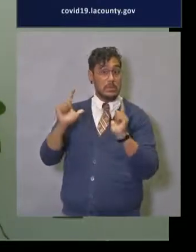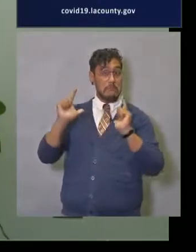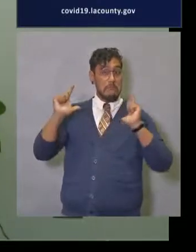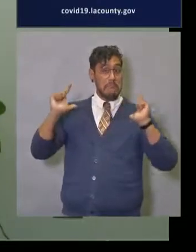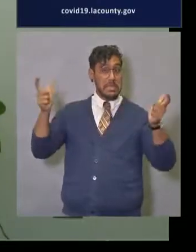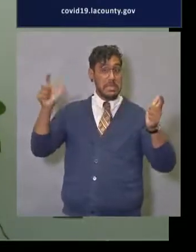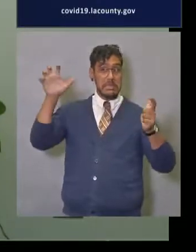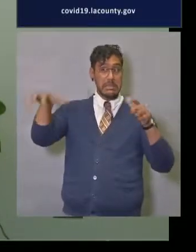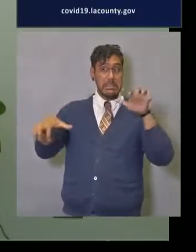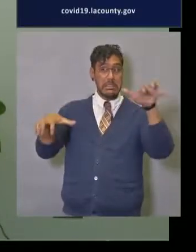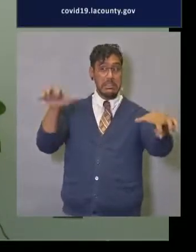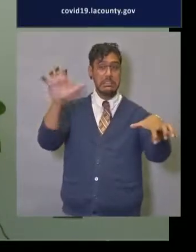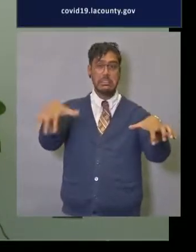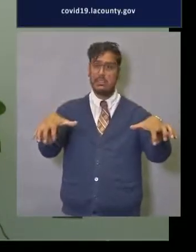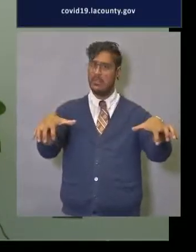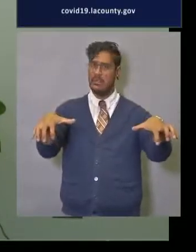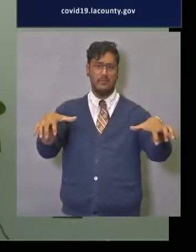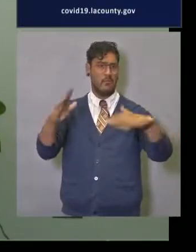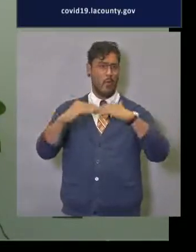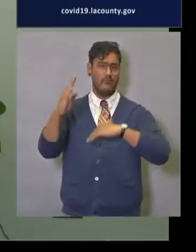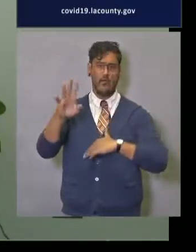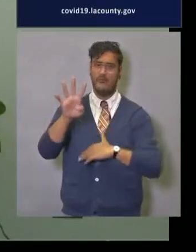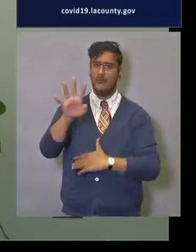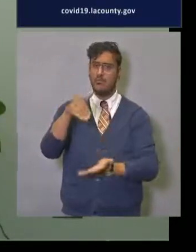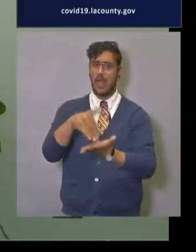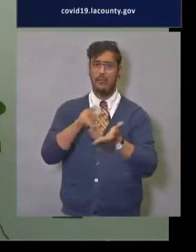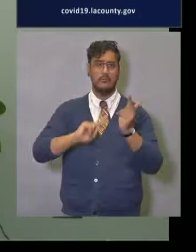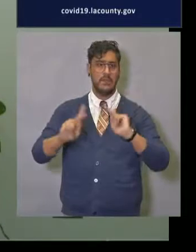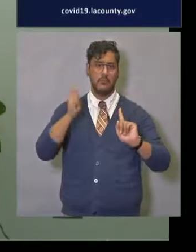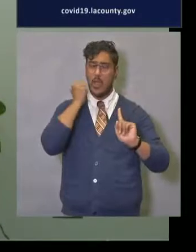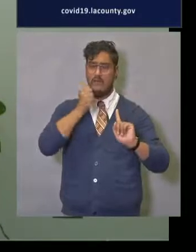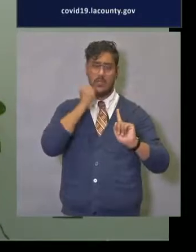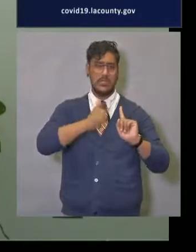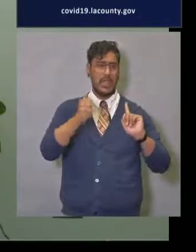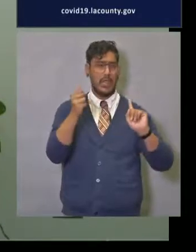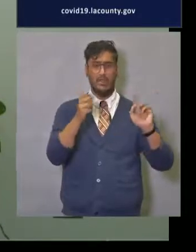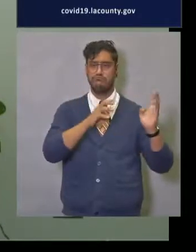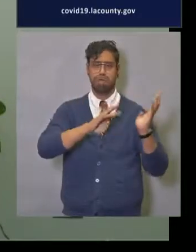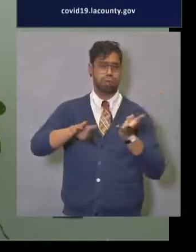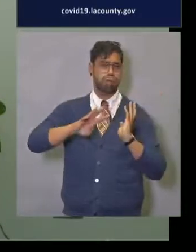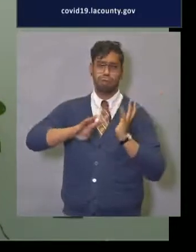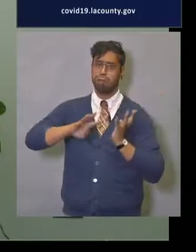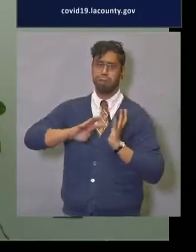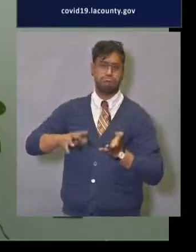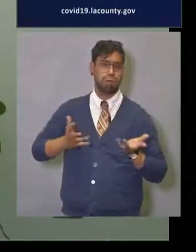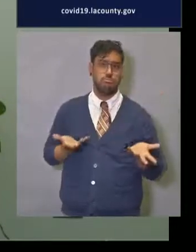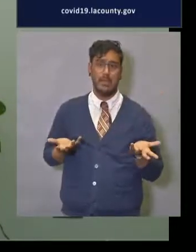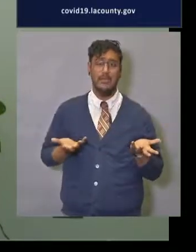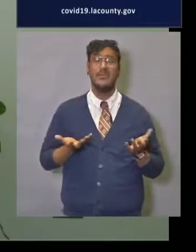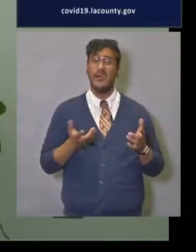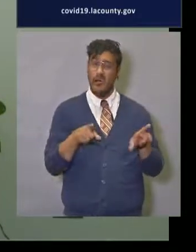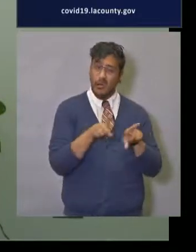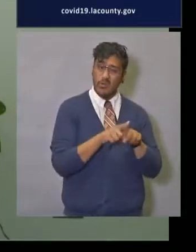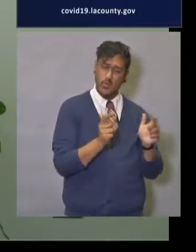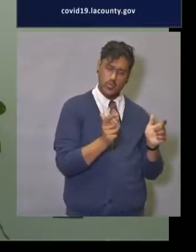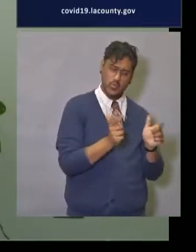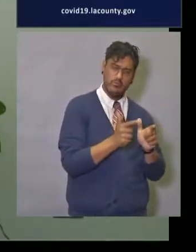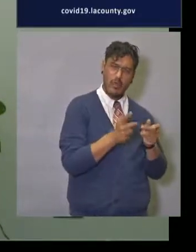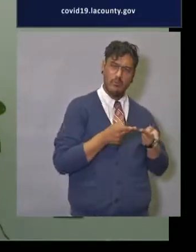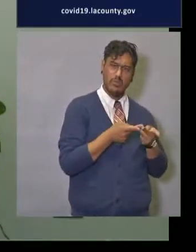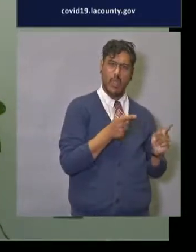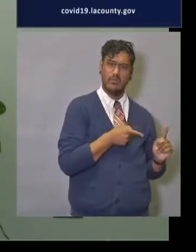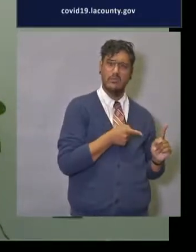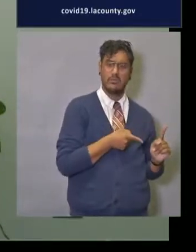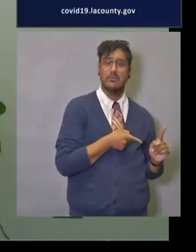can handle over 4,000 people a day, and our smaller sites, as also pivoting and really working very